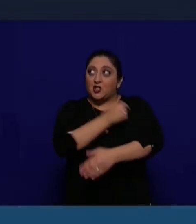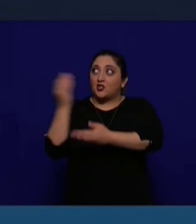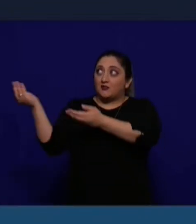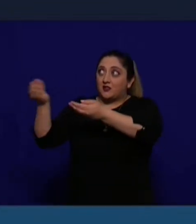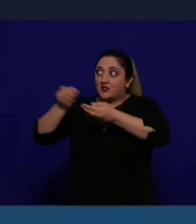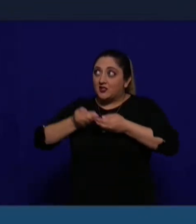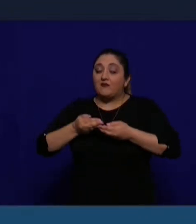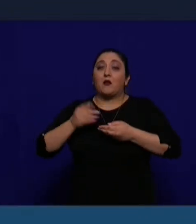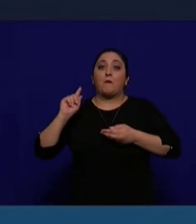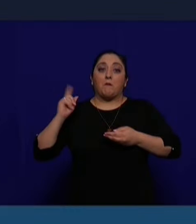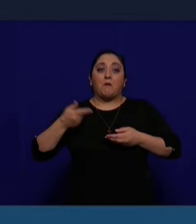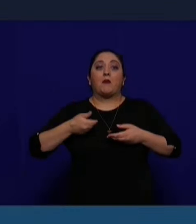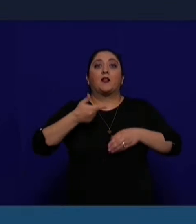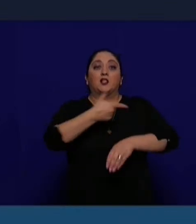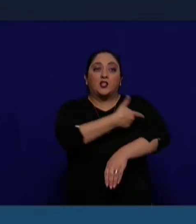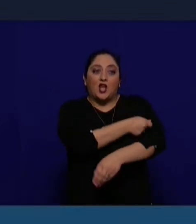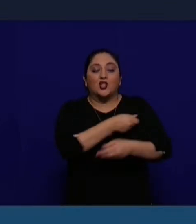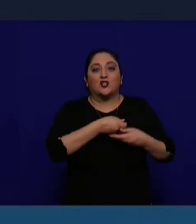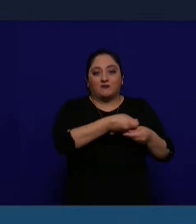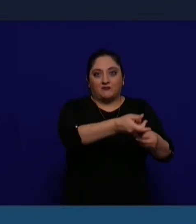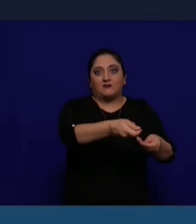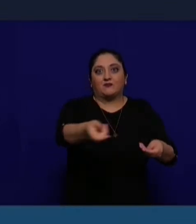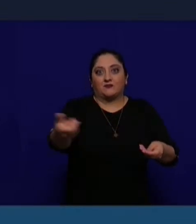receive. And from these, we have